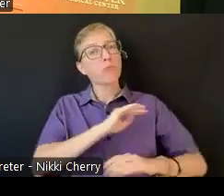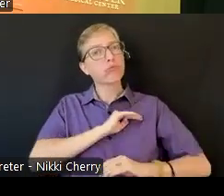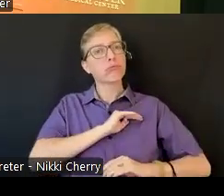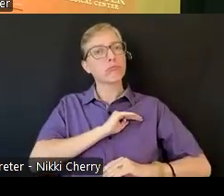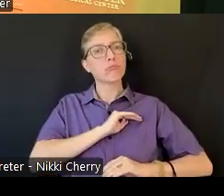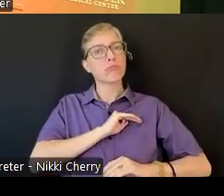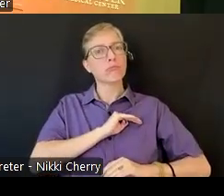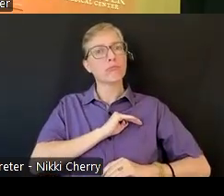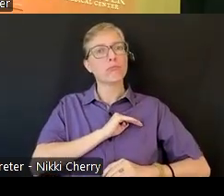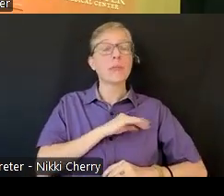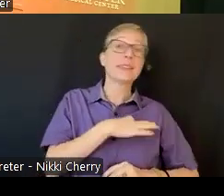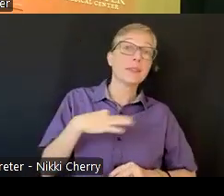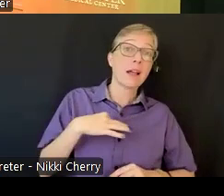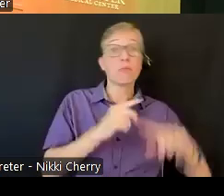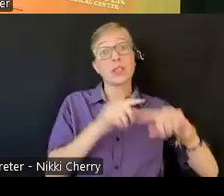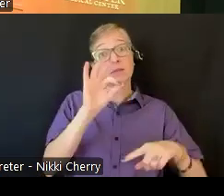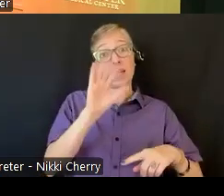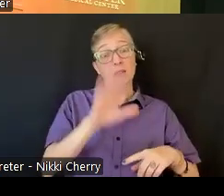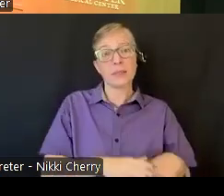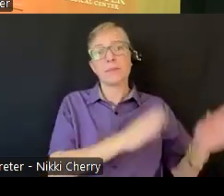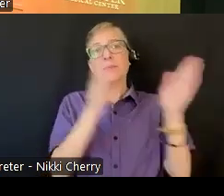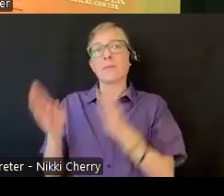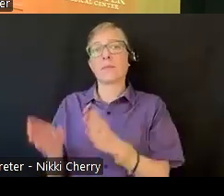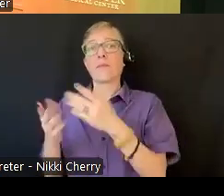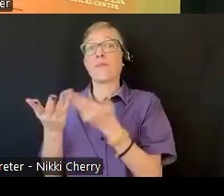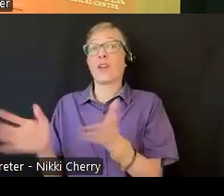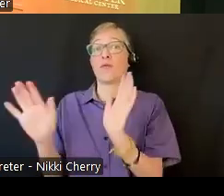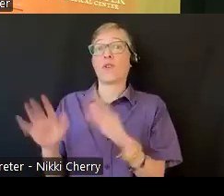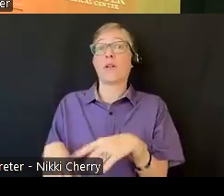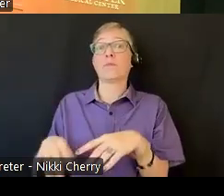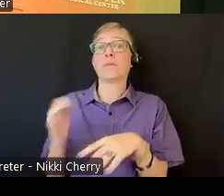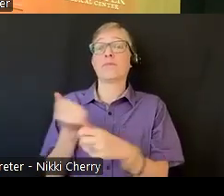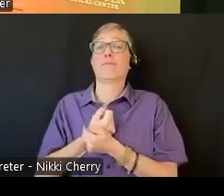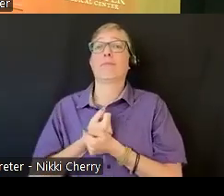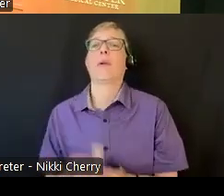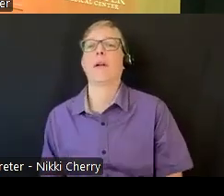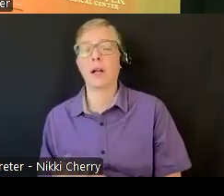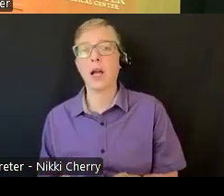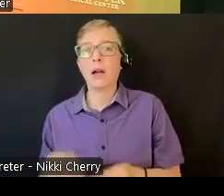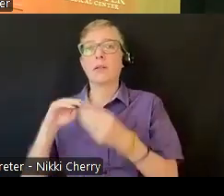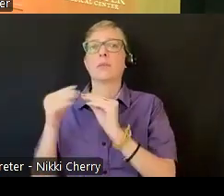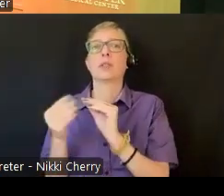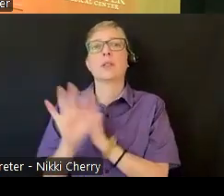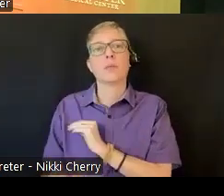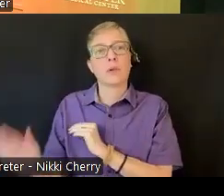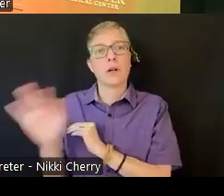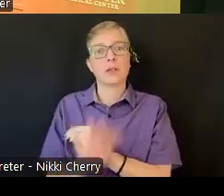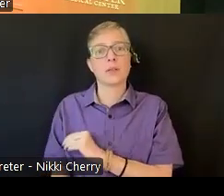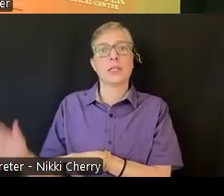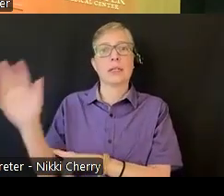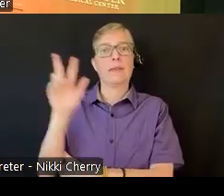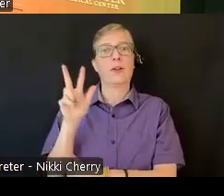And overall, the burnout number is approximately about 35%, which is not a great number, but it's